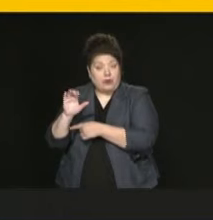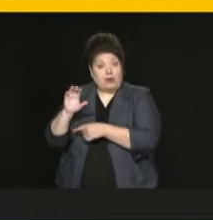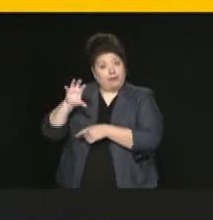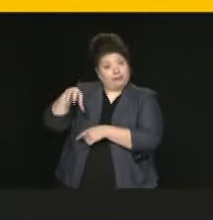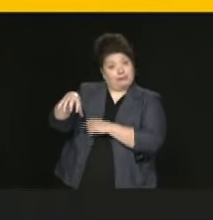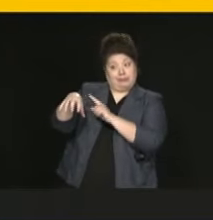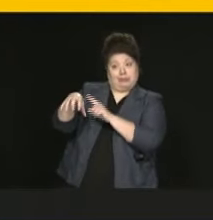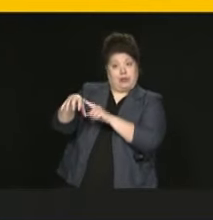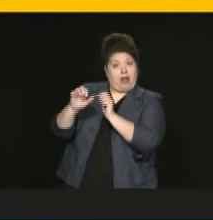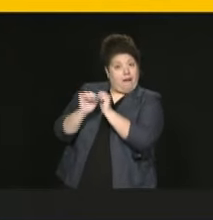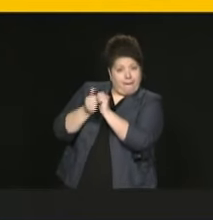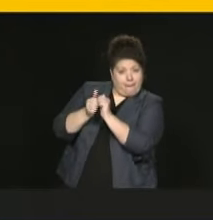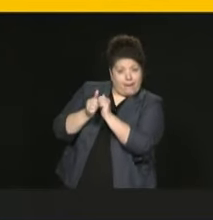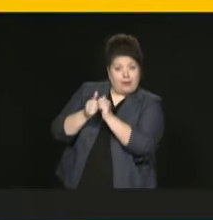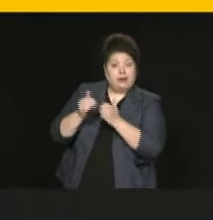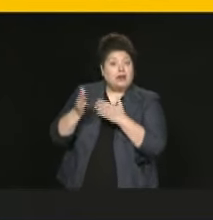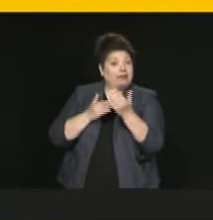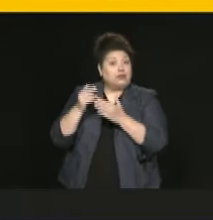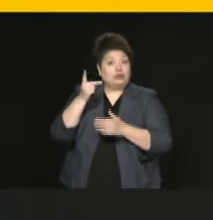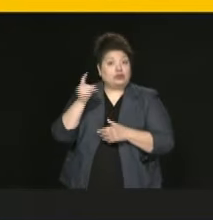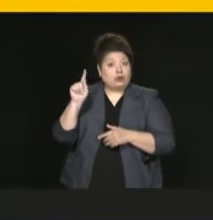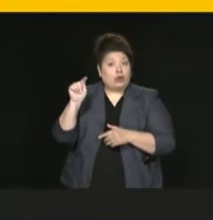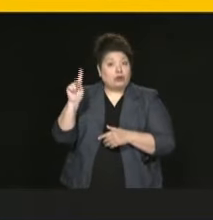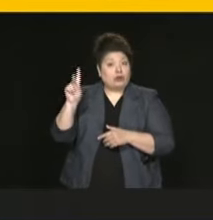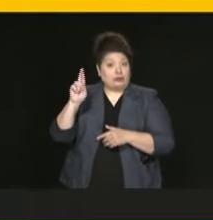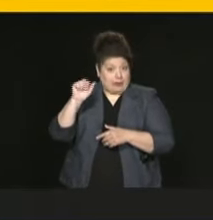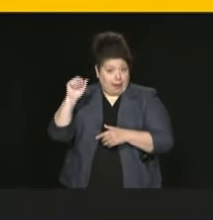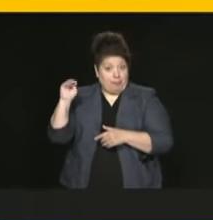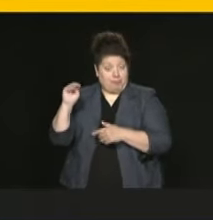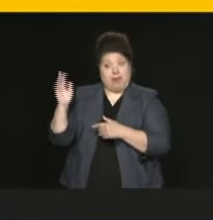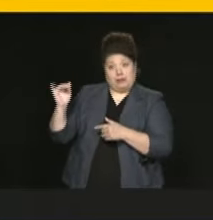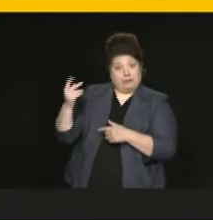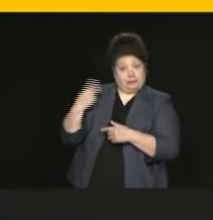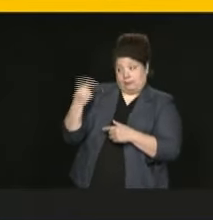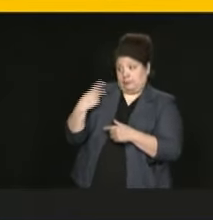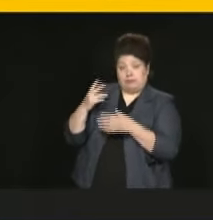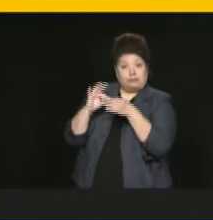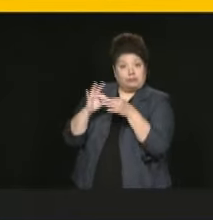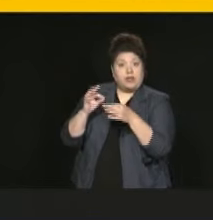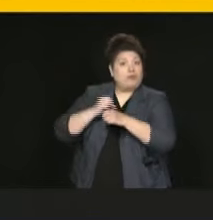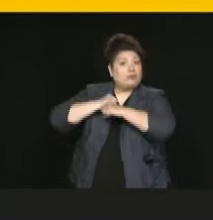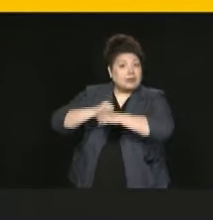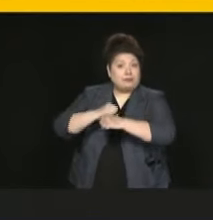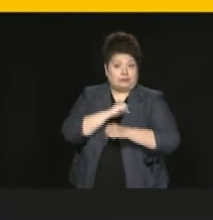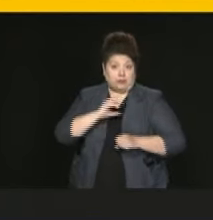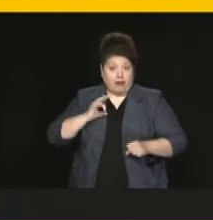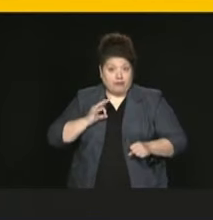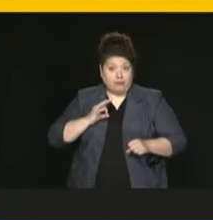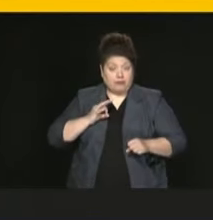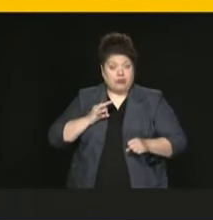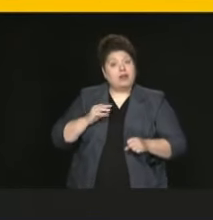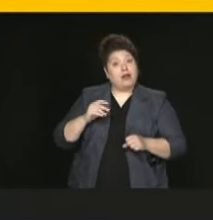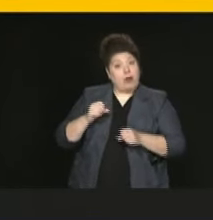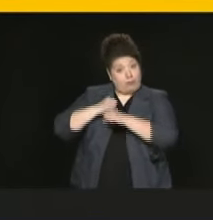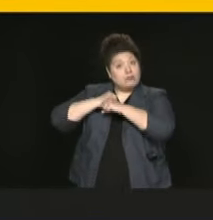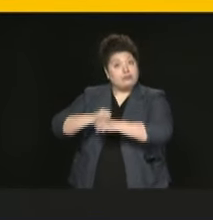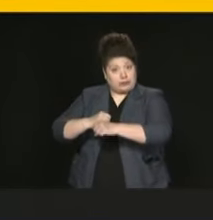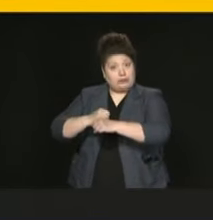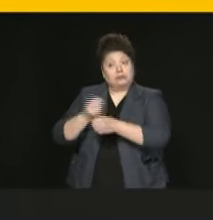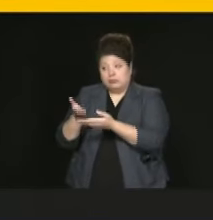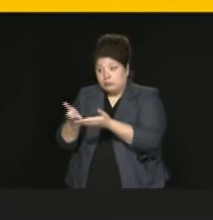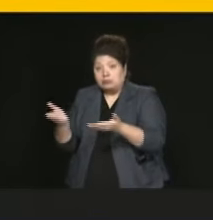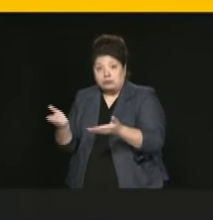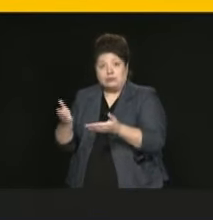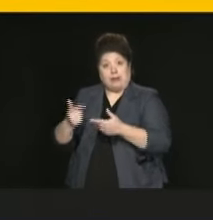the staff, too, because it's not just about residences, but all of these workers who are doing